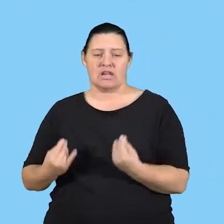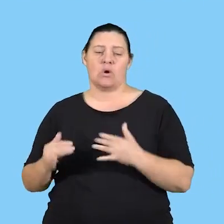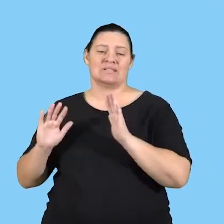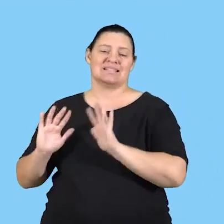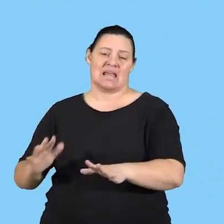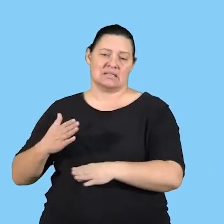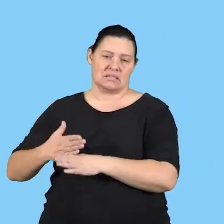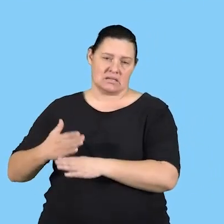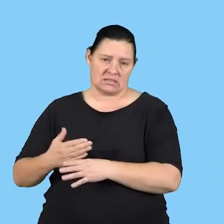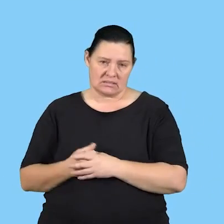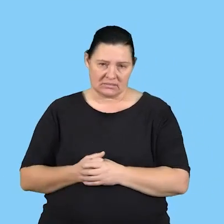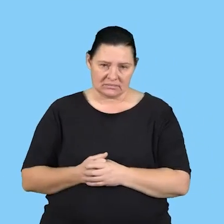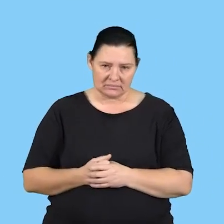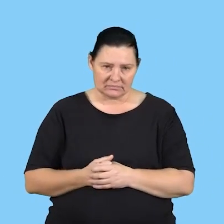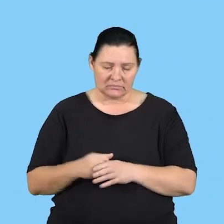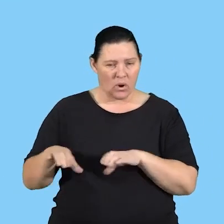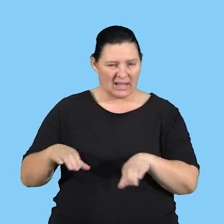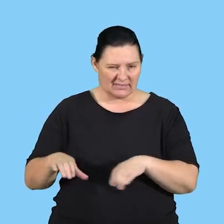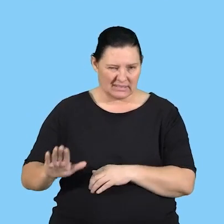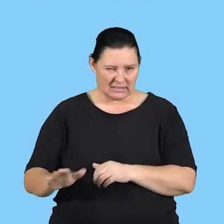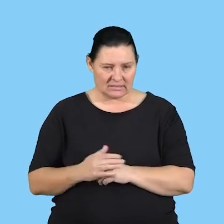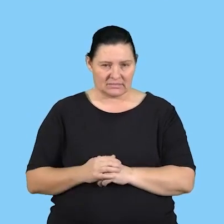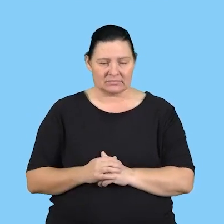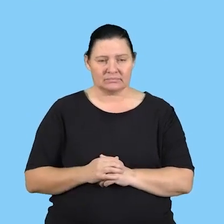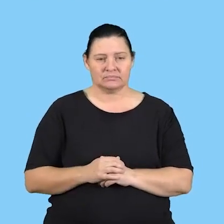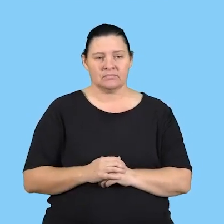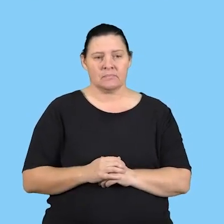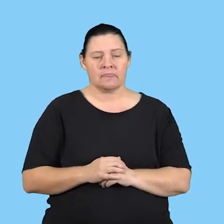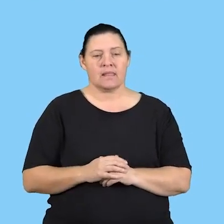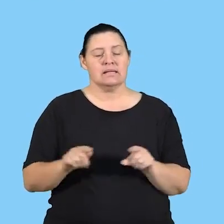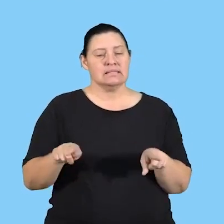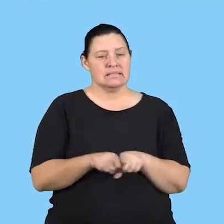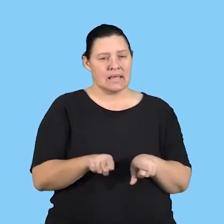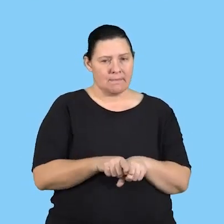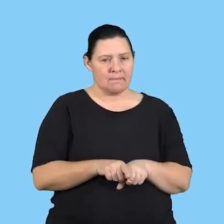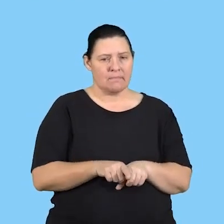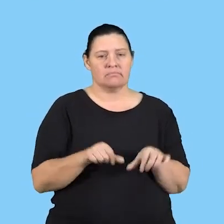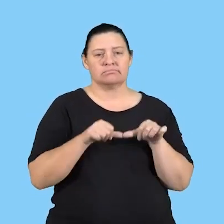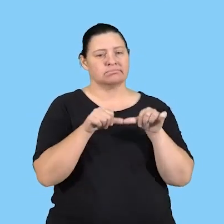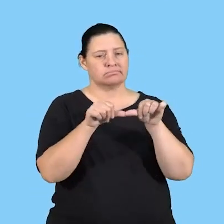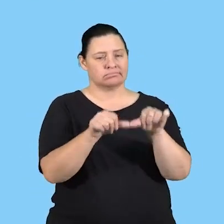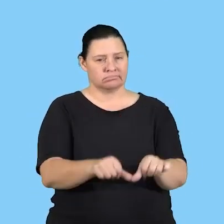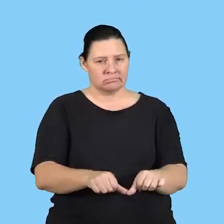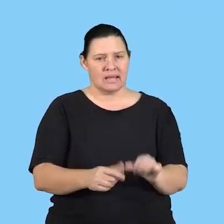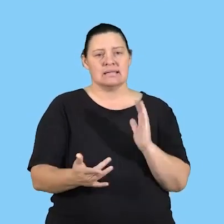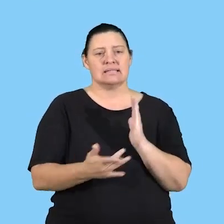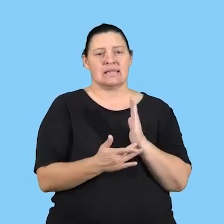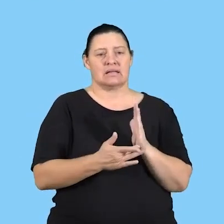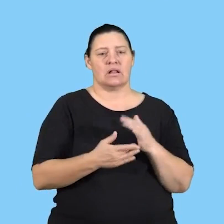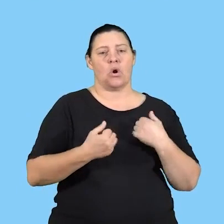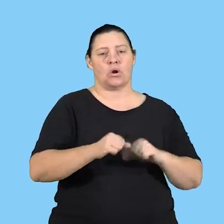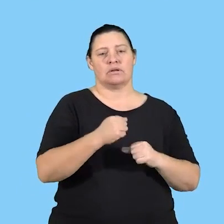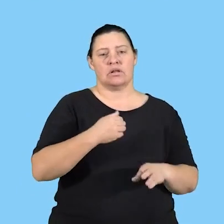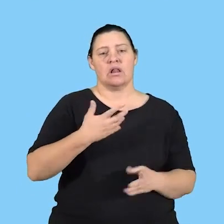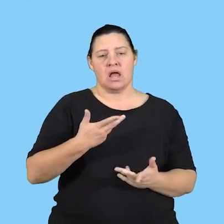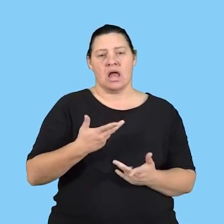to only 10 activities. The same scenario prevails with technical,